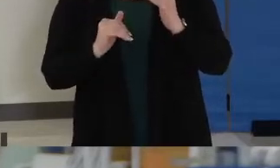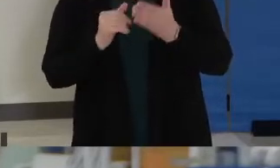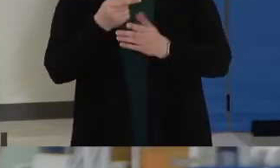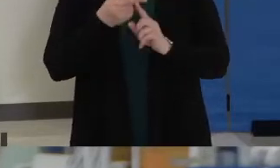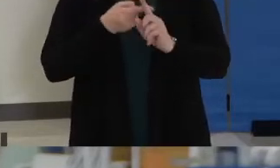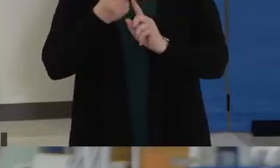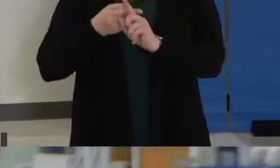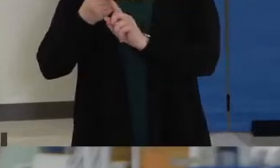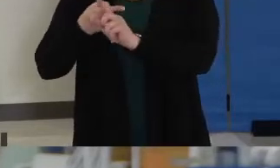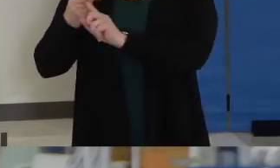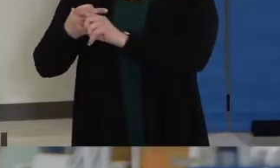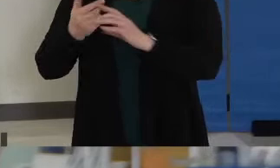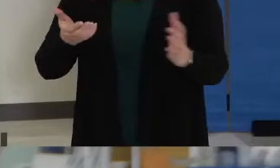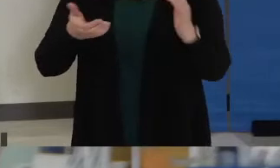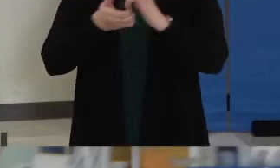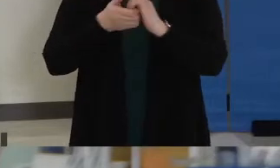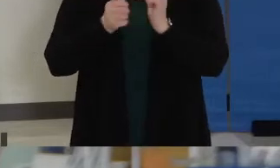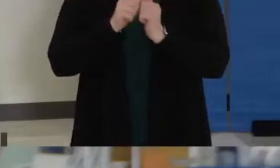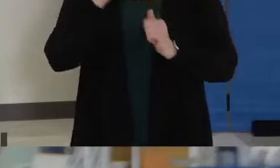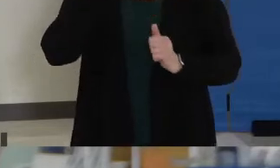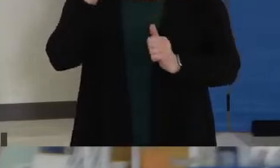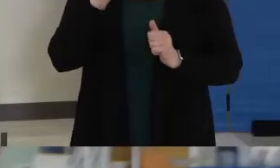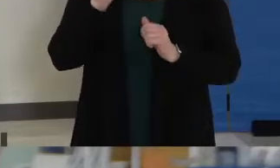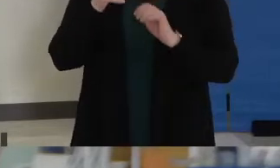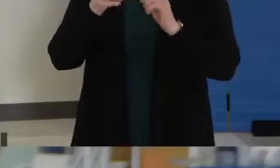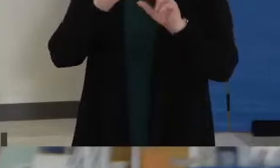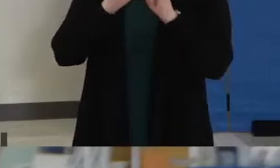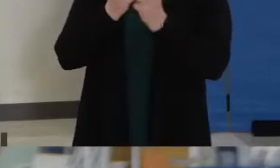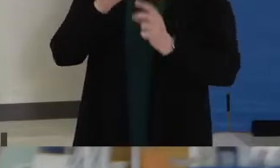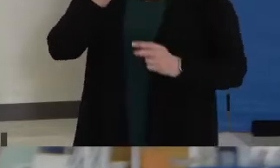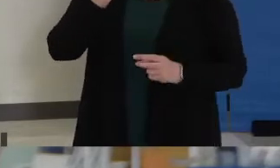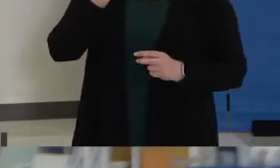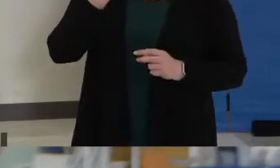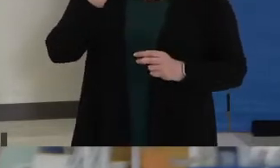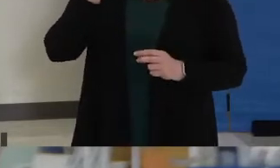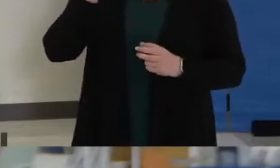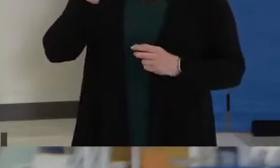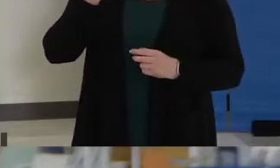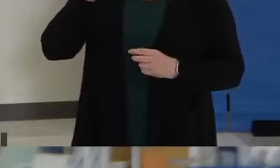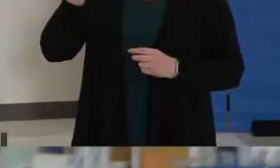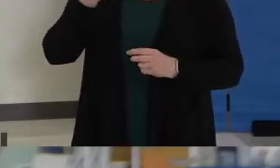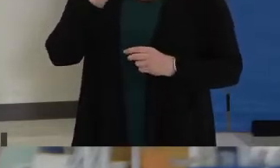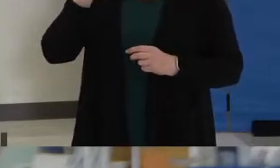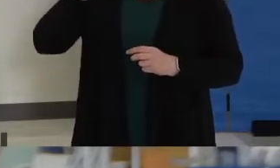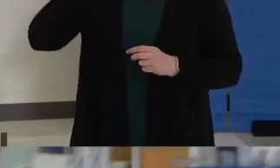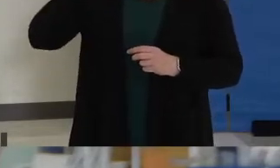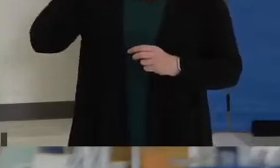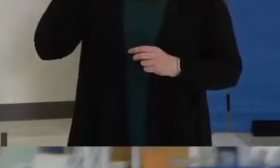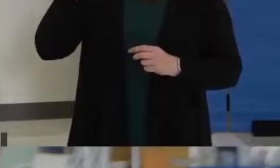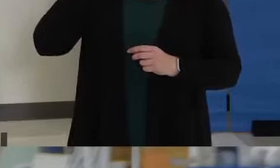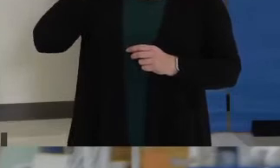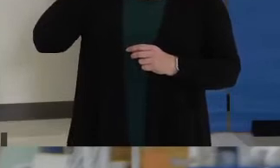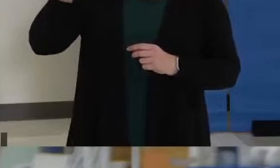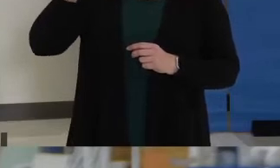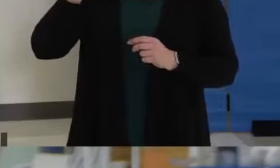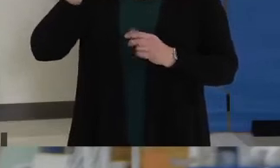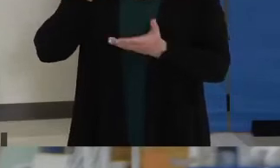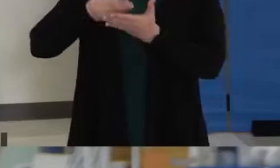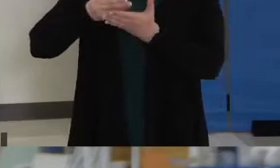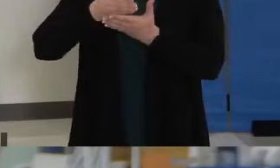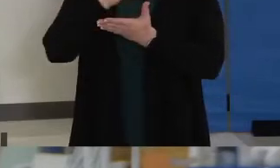In partnership with the California Department of Veteran Affairs and with MHSA funding and the direct support of Secretary